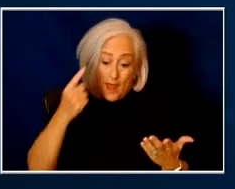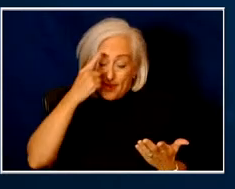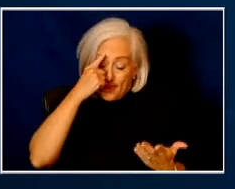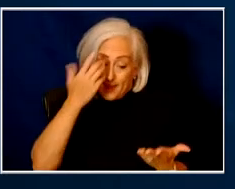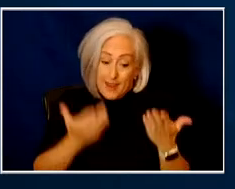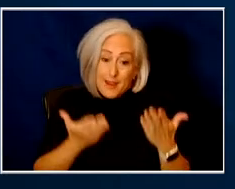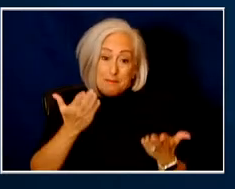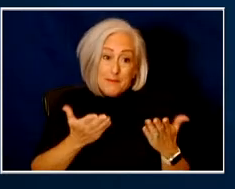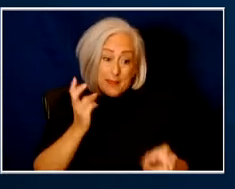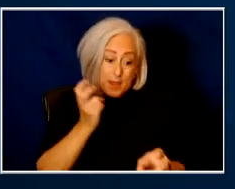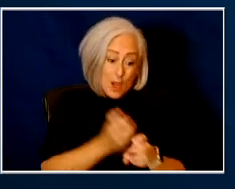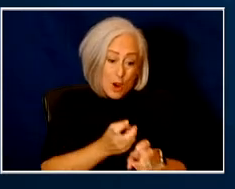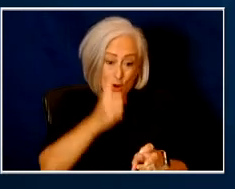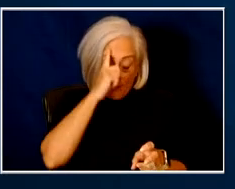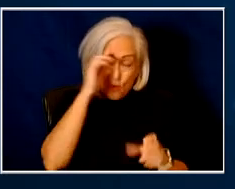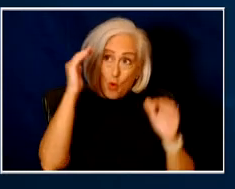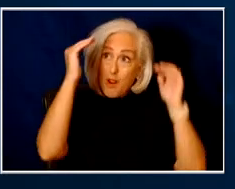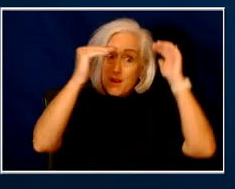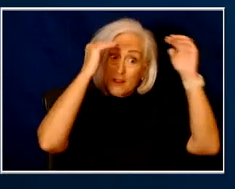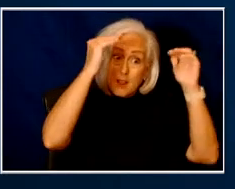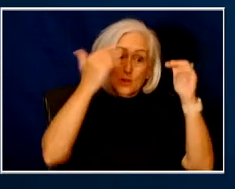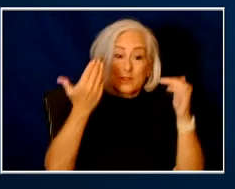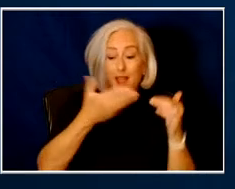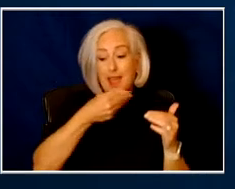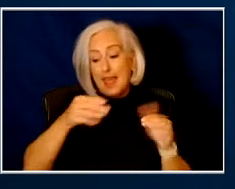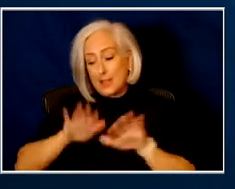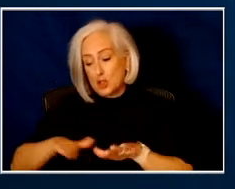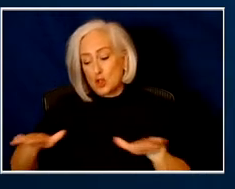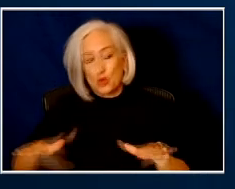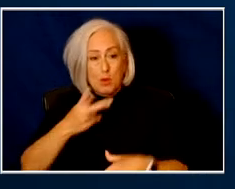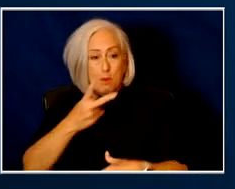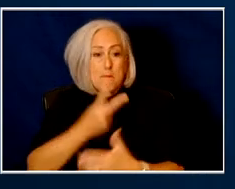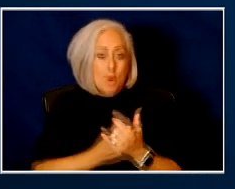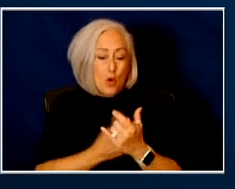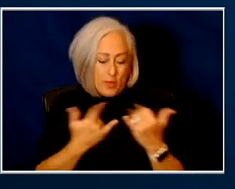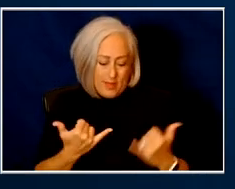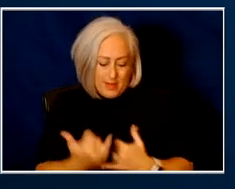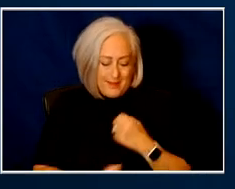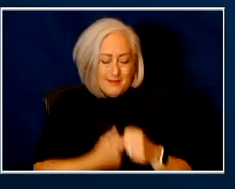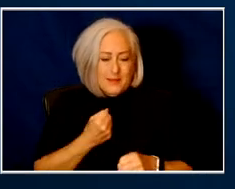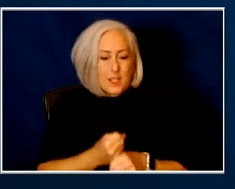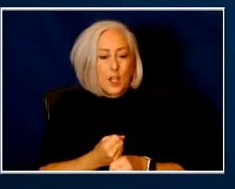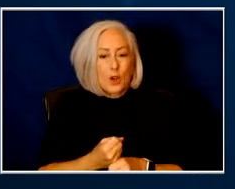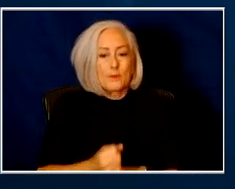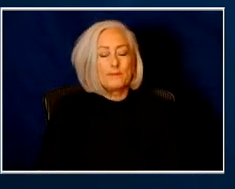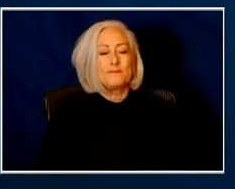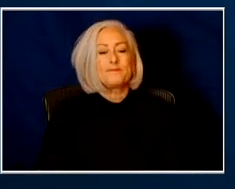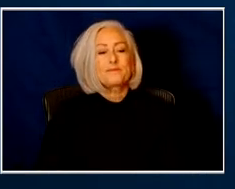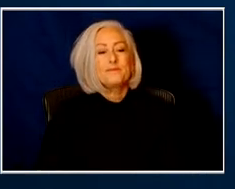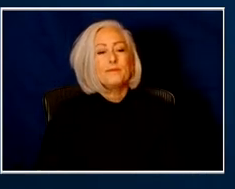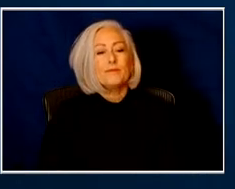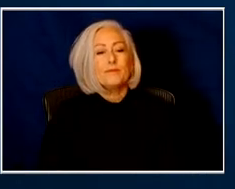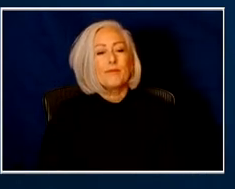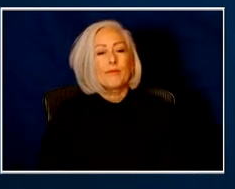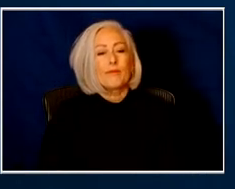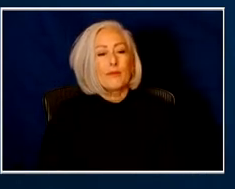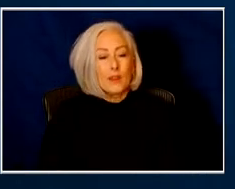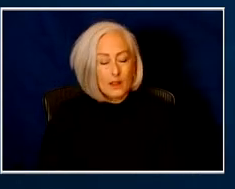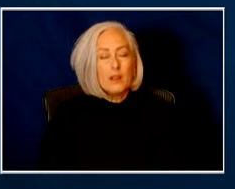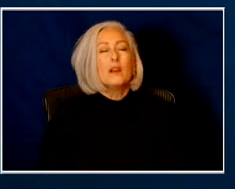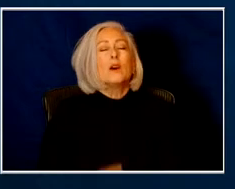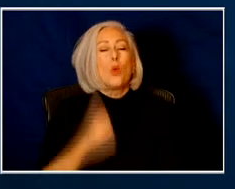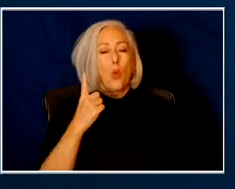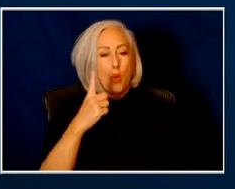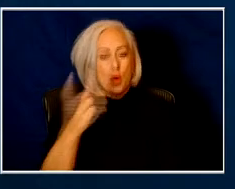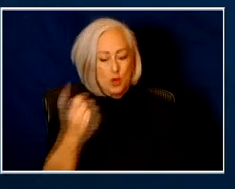and pediatric patients this year um and so you know I also want to touch on this question has come up multiple times and